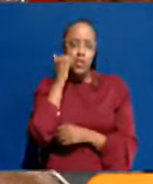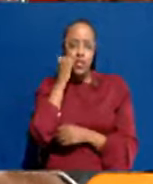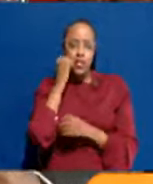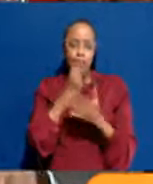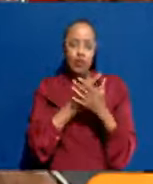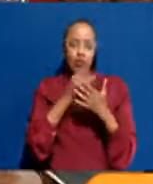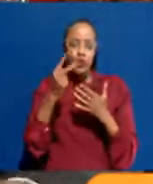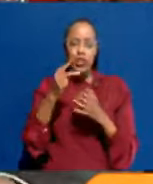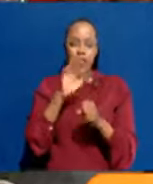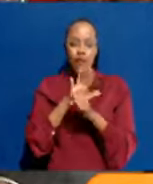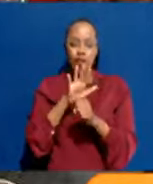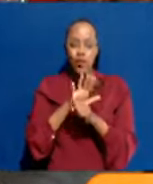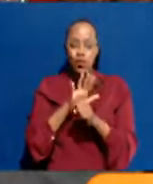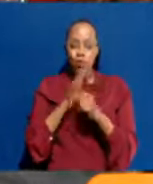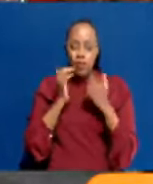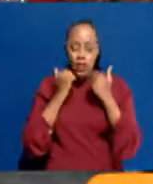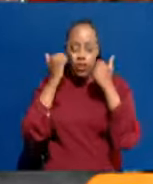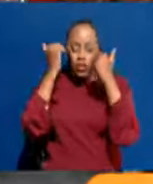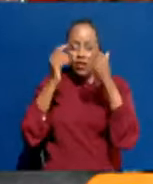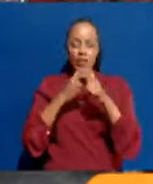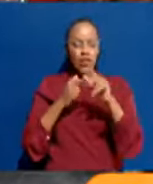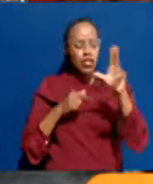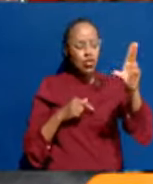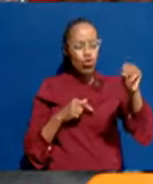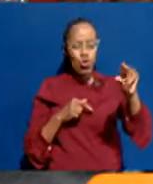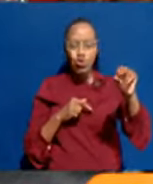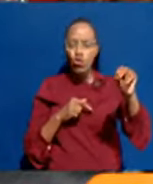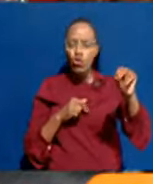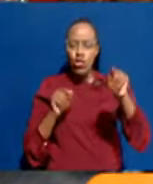2 weeks is too much pressure on him. No, he said, no,